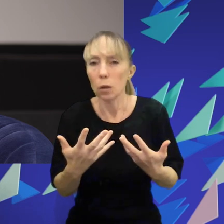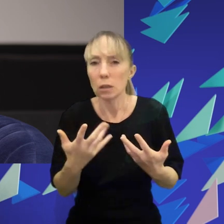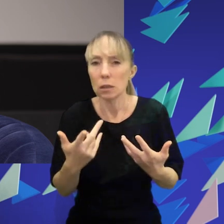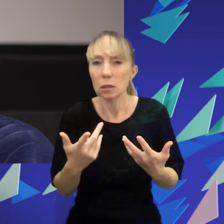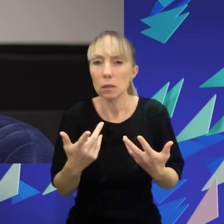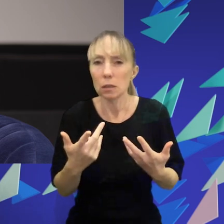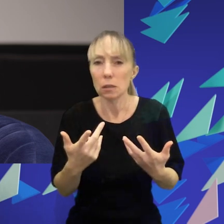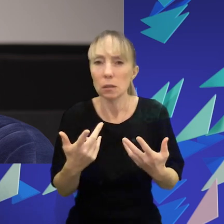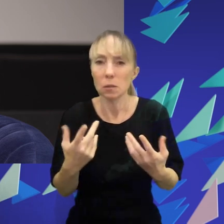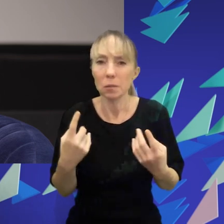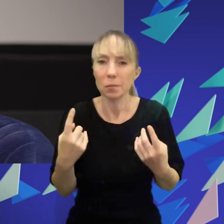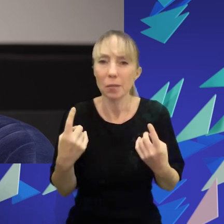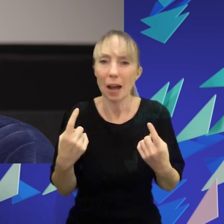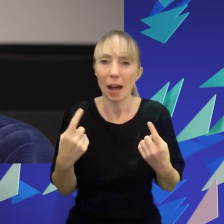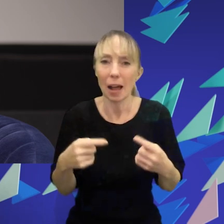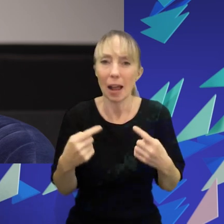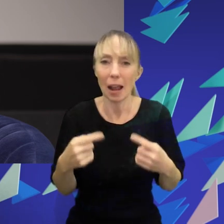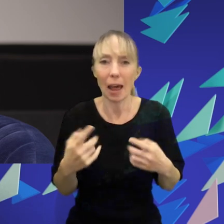be